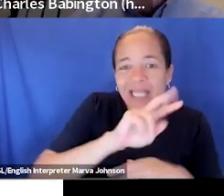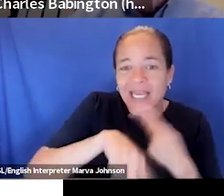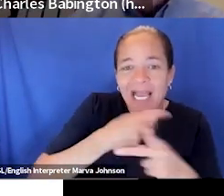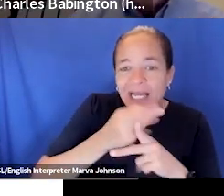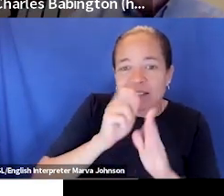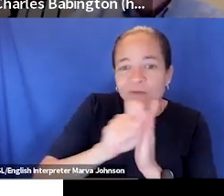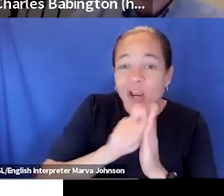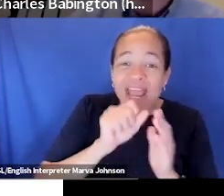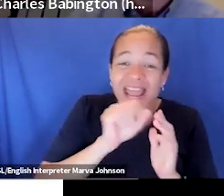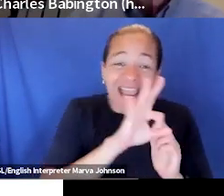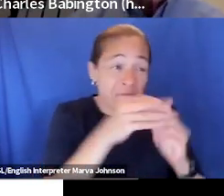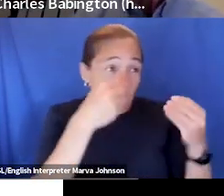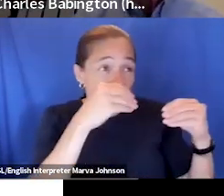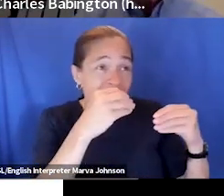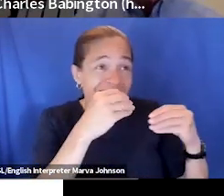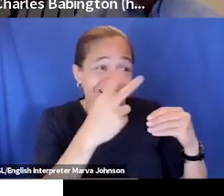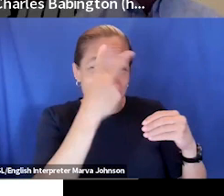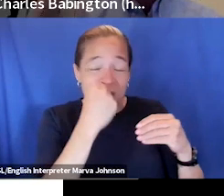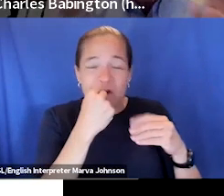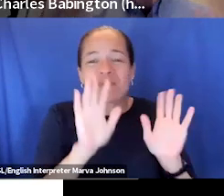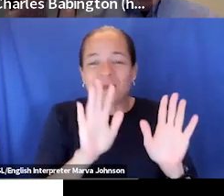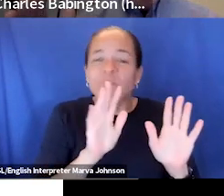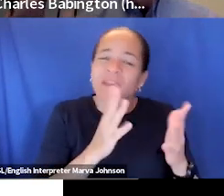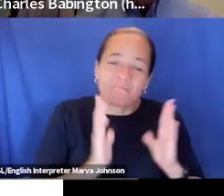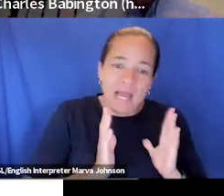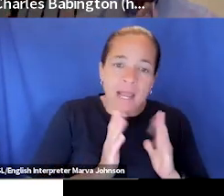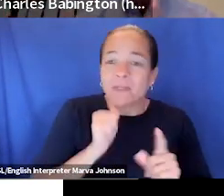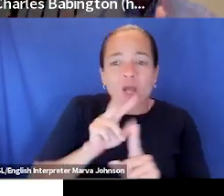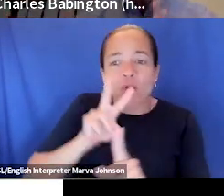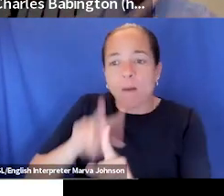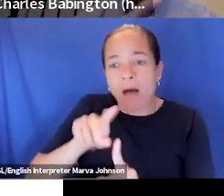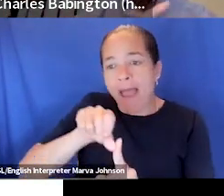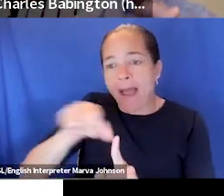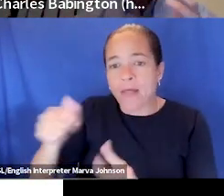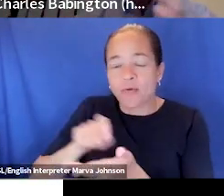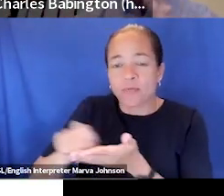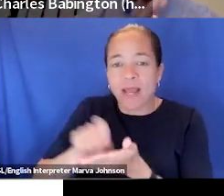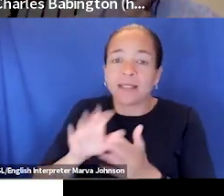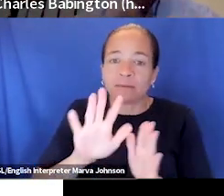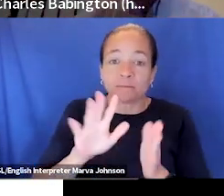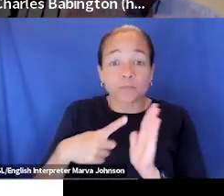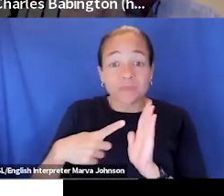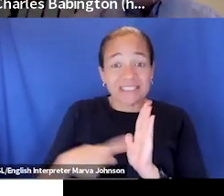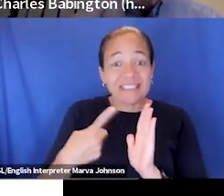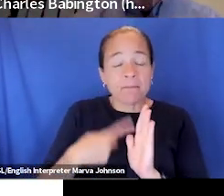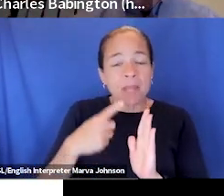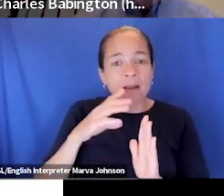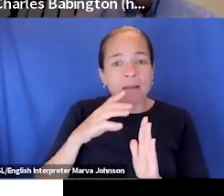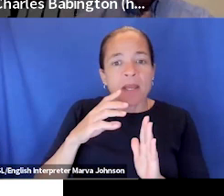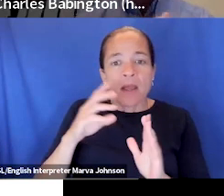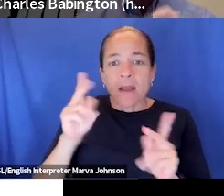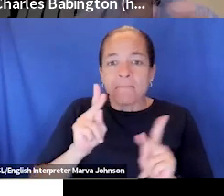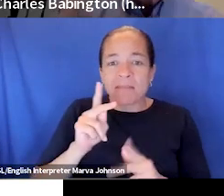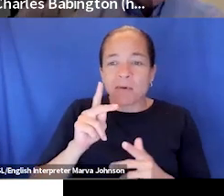applications, then don't do it anywhere else. Sometimes people say, well, Chuck, you're trying to get us to dumb down our